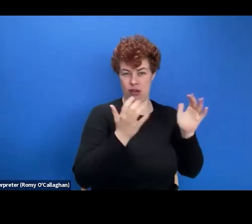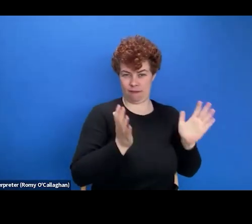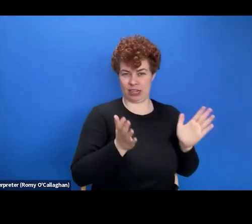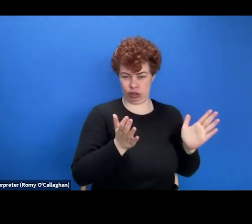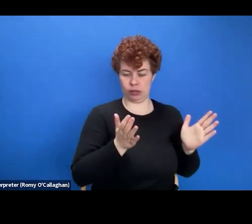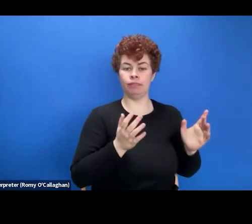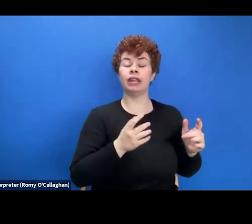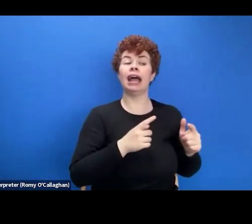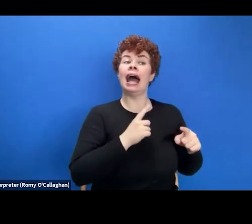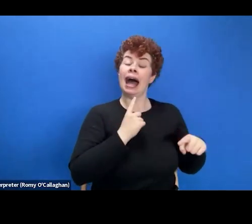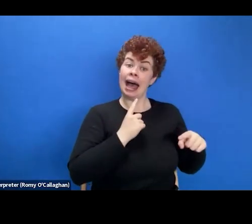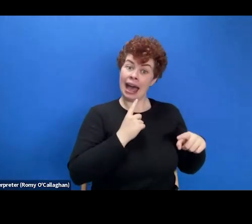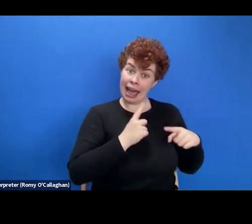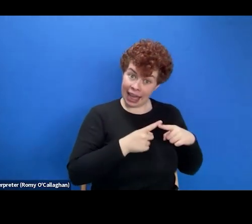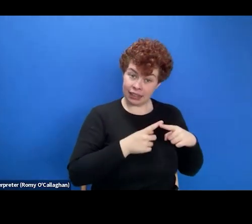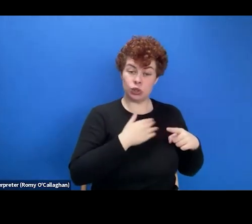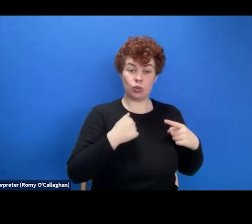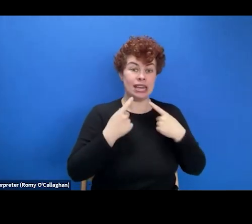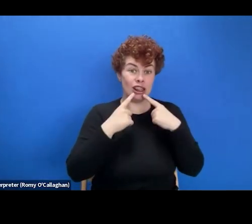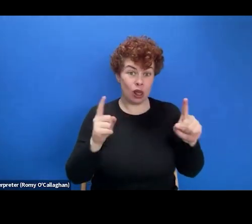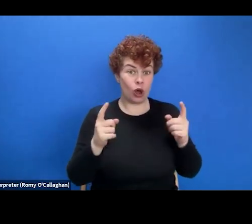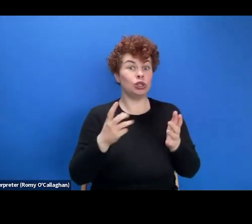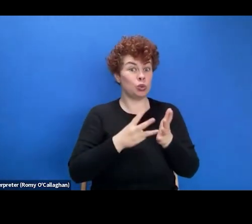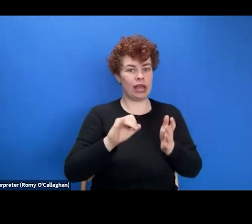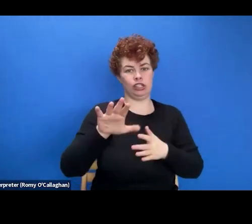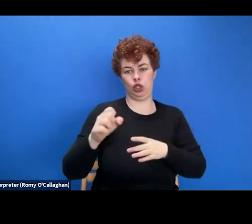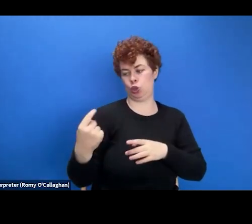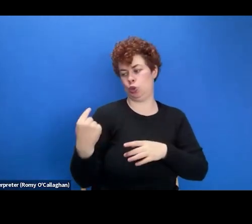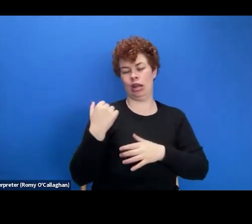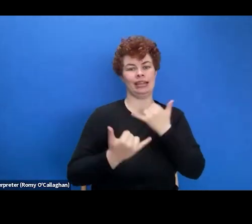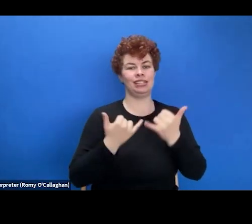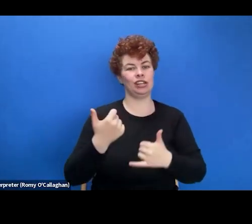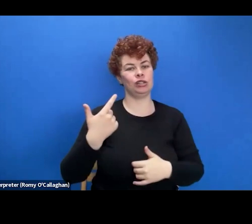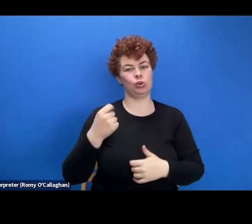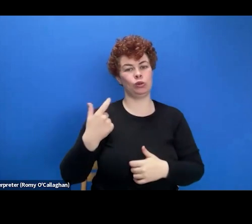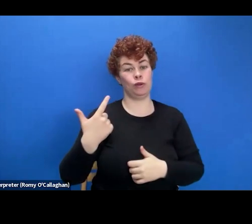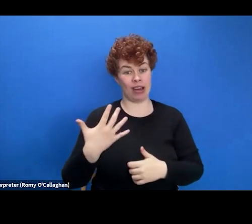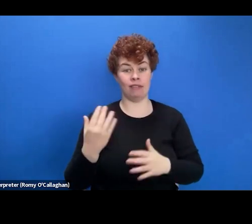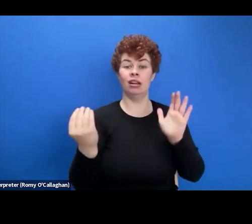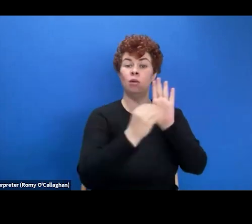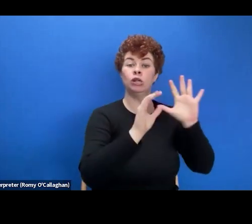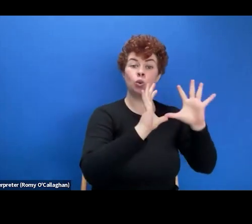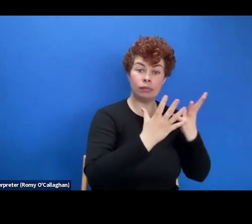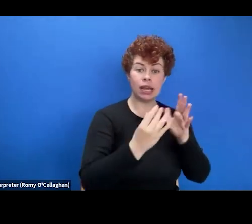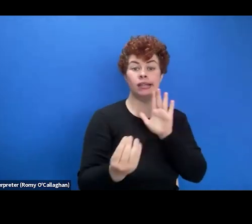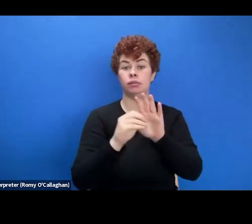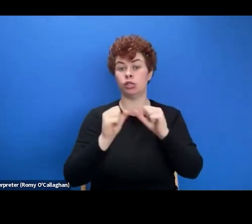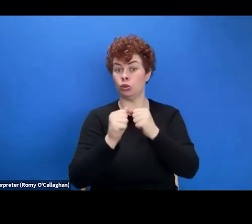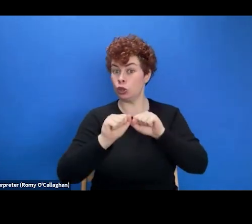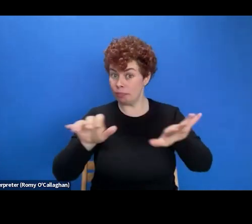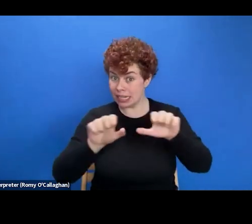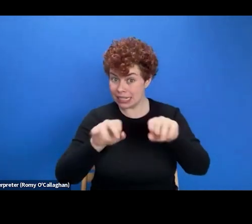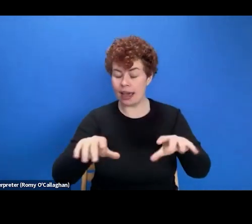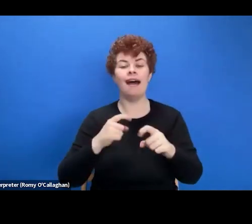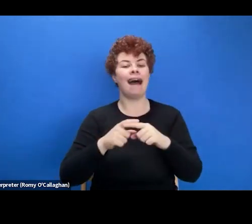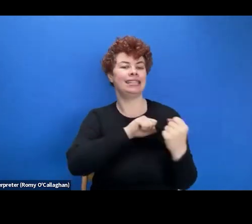we actually launched it in June last year. We put it on our website, we put it on social media, and we sent it out in an email to